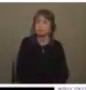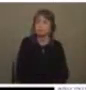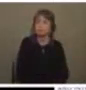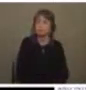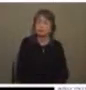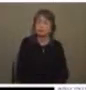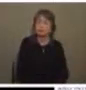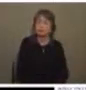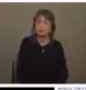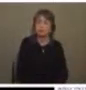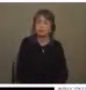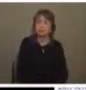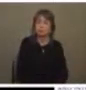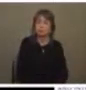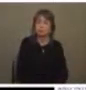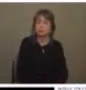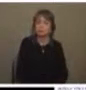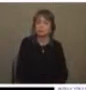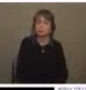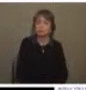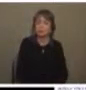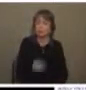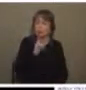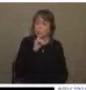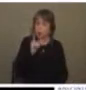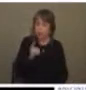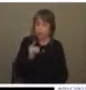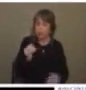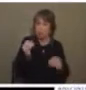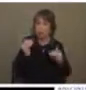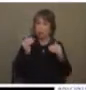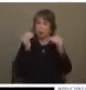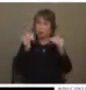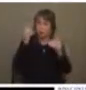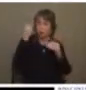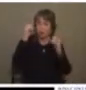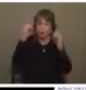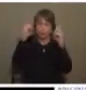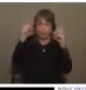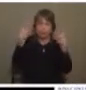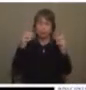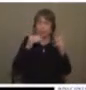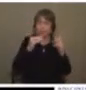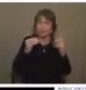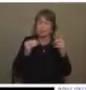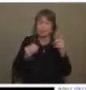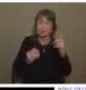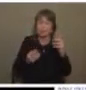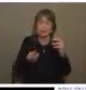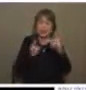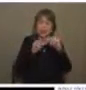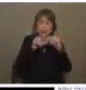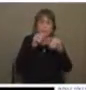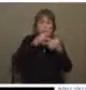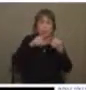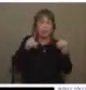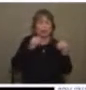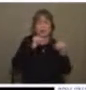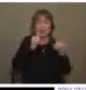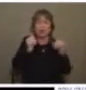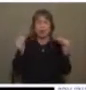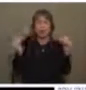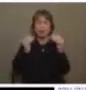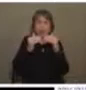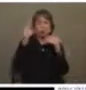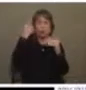story. Significant progress in education levels and human capital in Puerto Rico, however, have not translated into more secure and stable